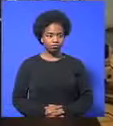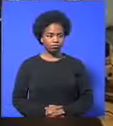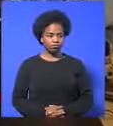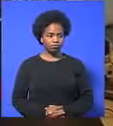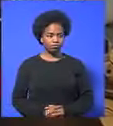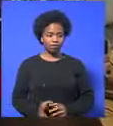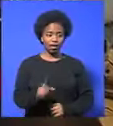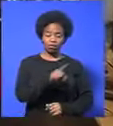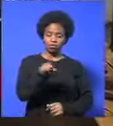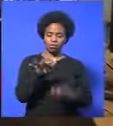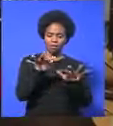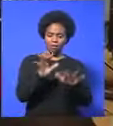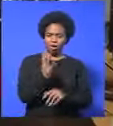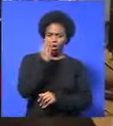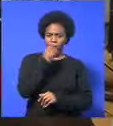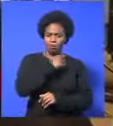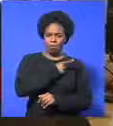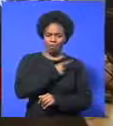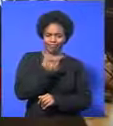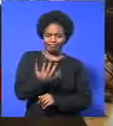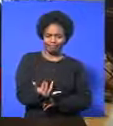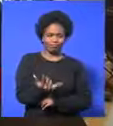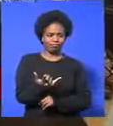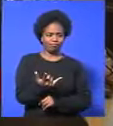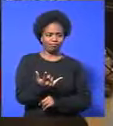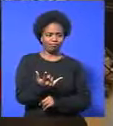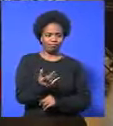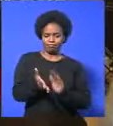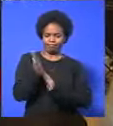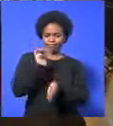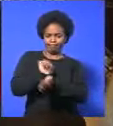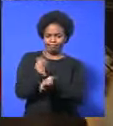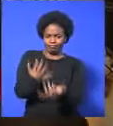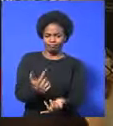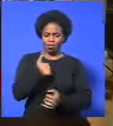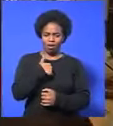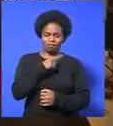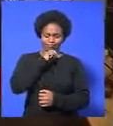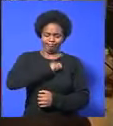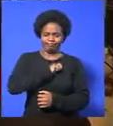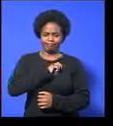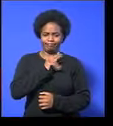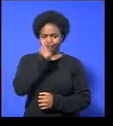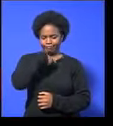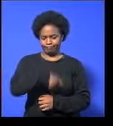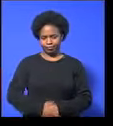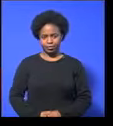mevrouw, hoekom en waarom heeft hij het gedaan? Hoe kan hij voor mij zeer gemaakt wat langzaam elke